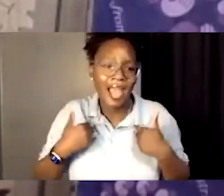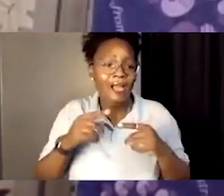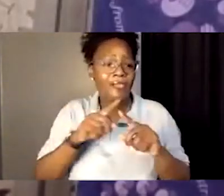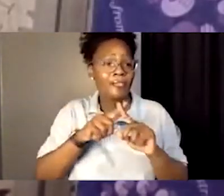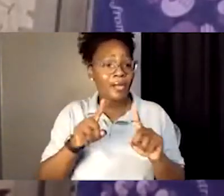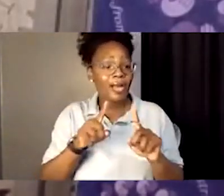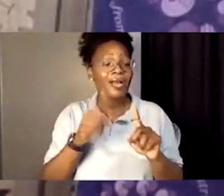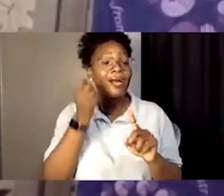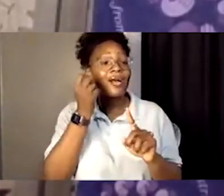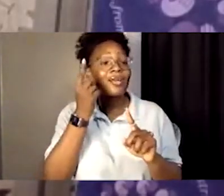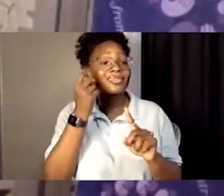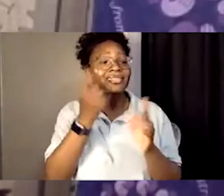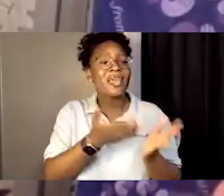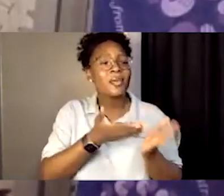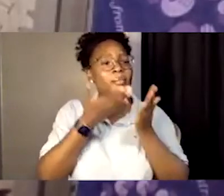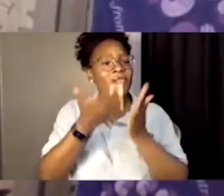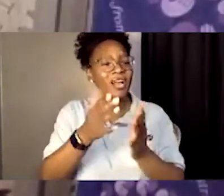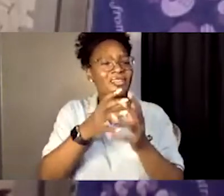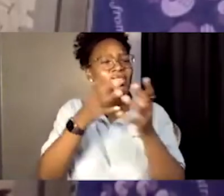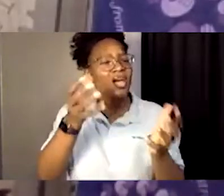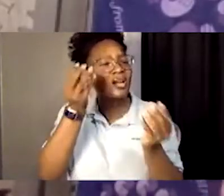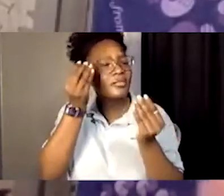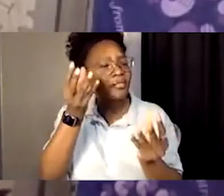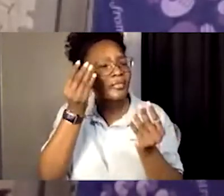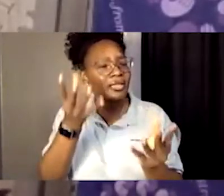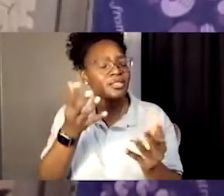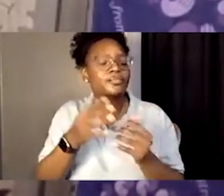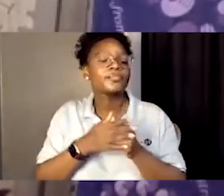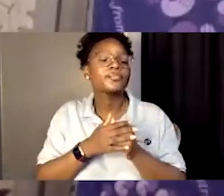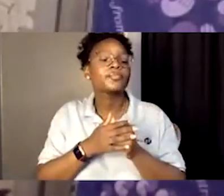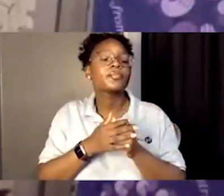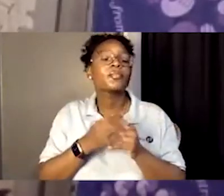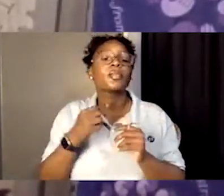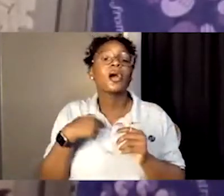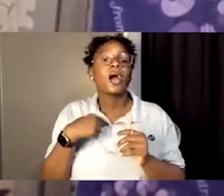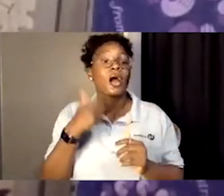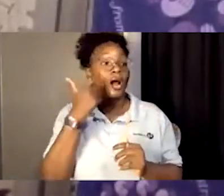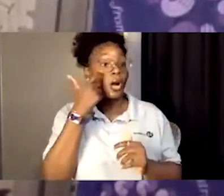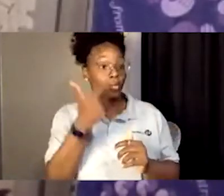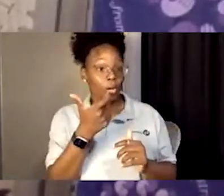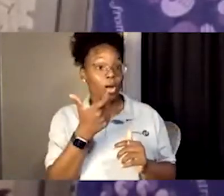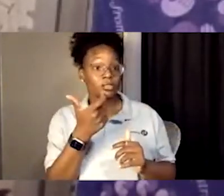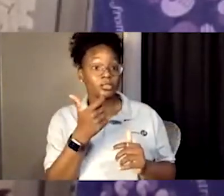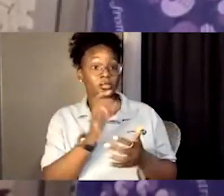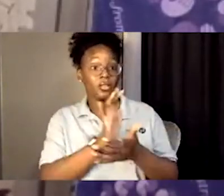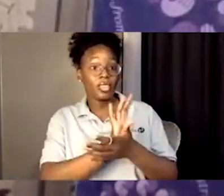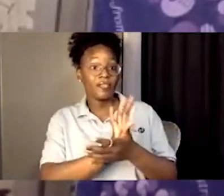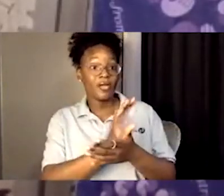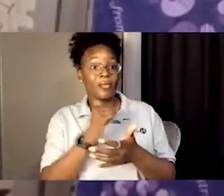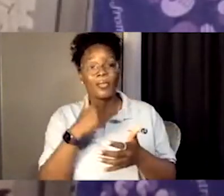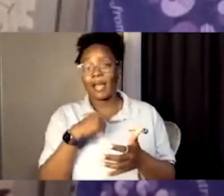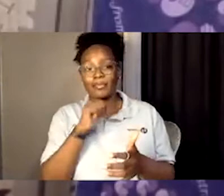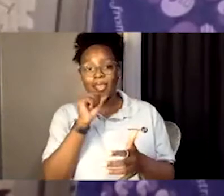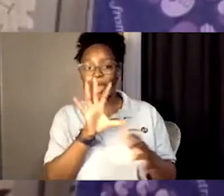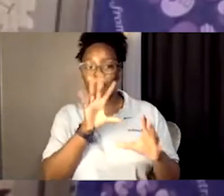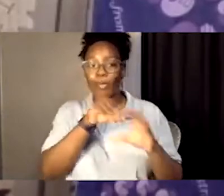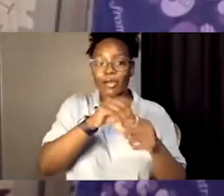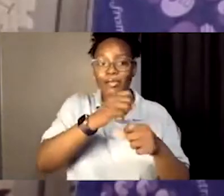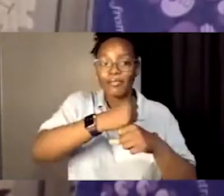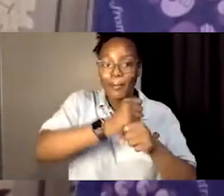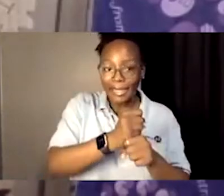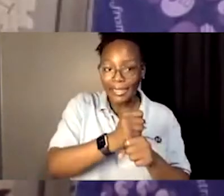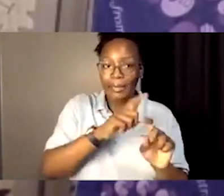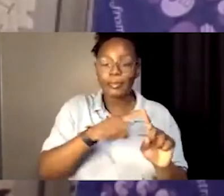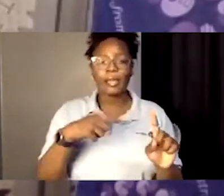time I saw the film, I wasn't part of it being made, but the first time I saw it, I just realized